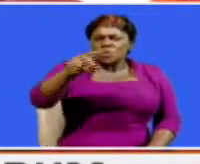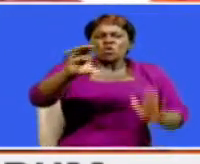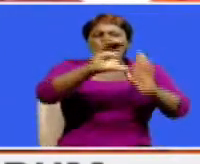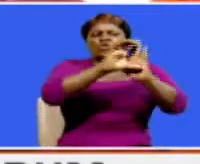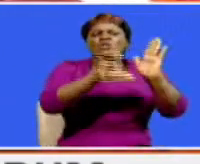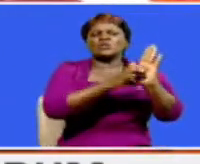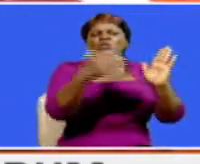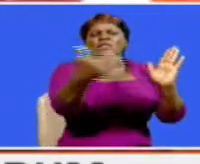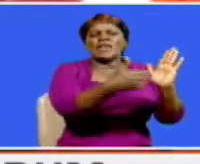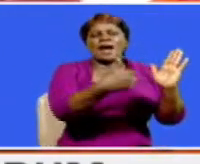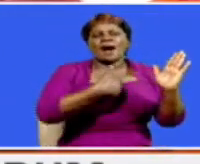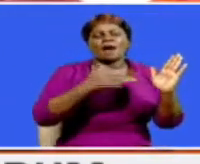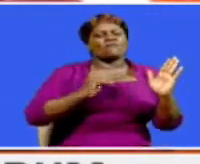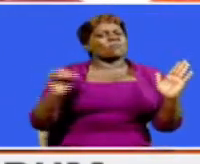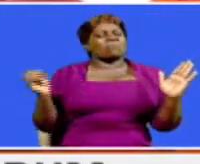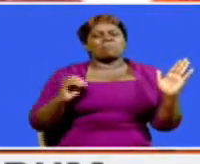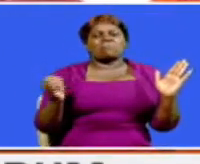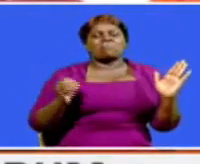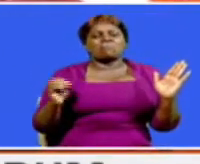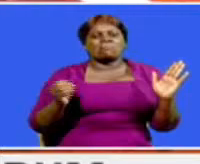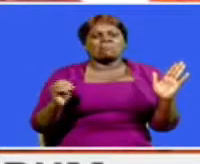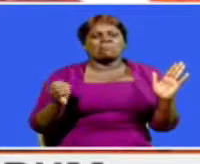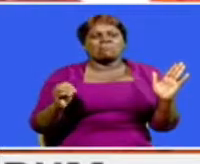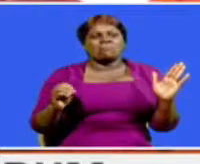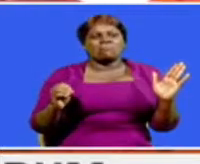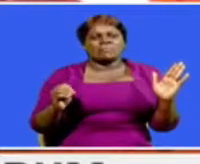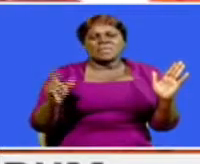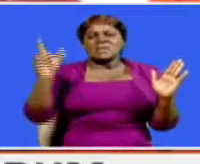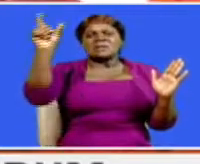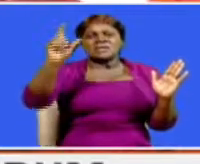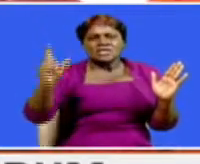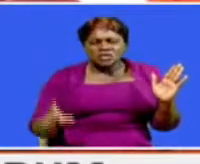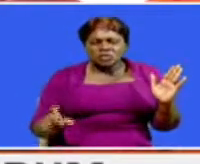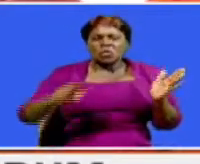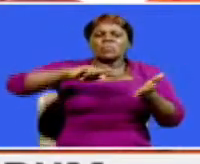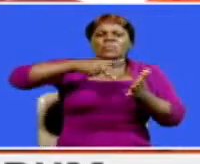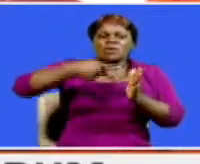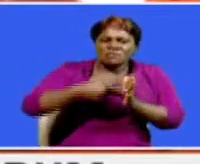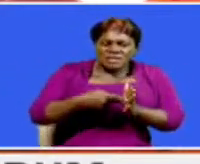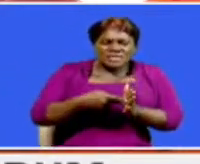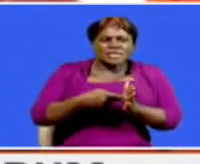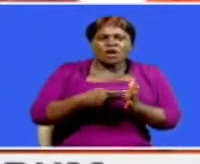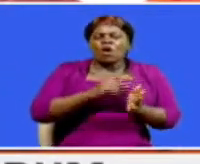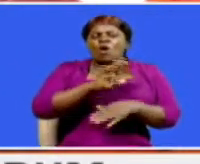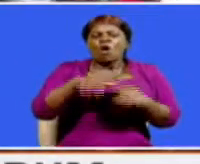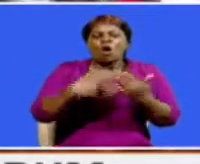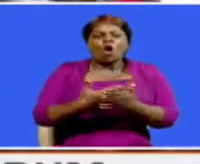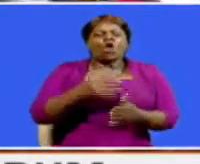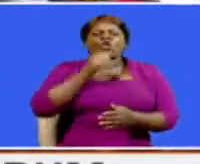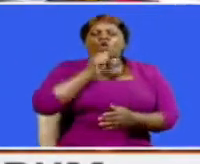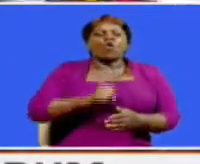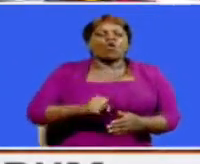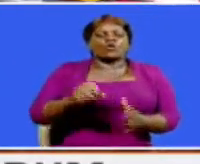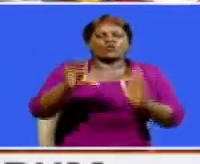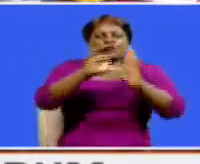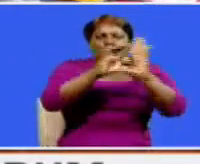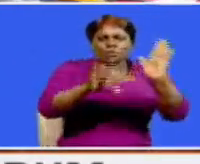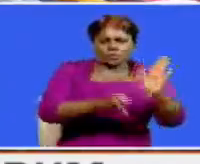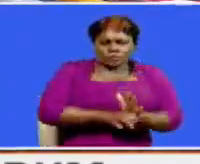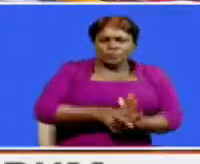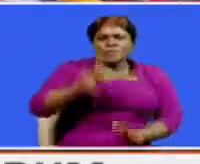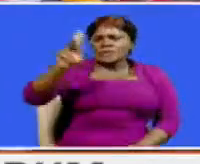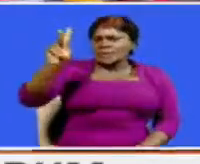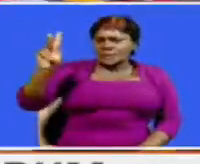regions in our governance structure. Regions, the provinces went with the old constitution. Kenya Kwanza